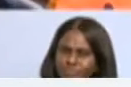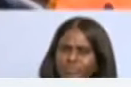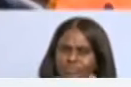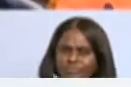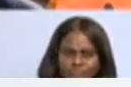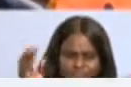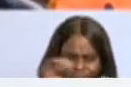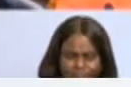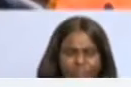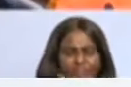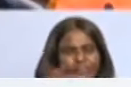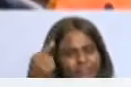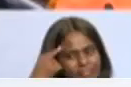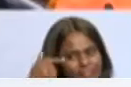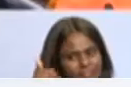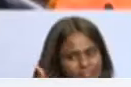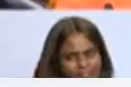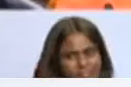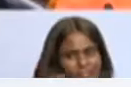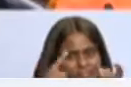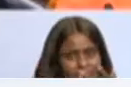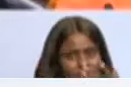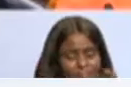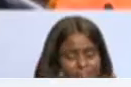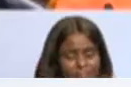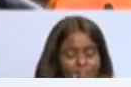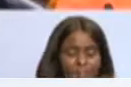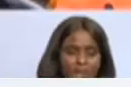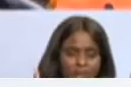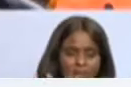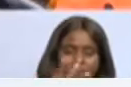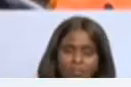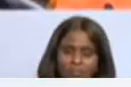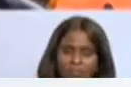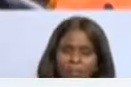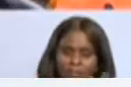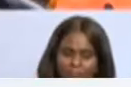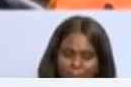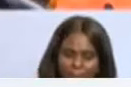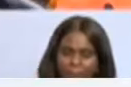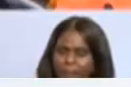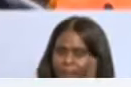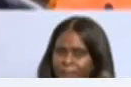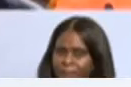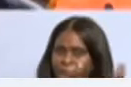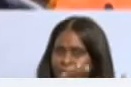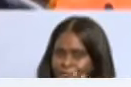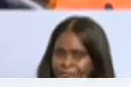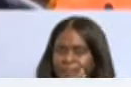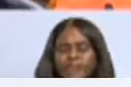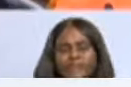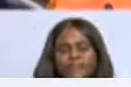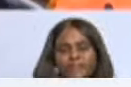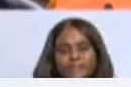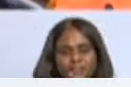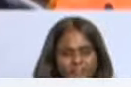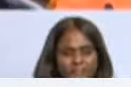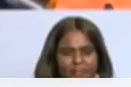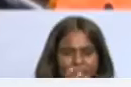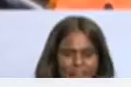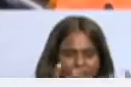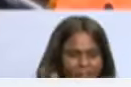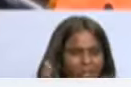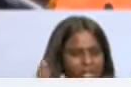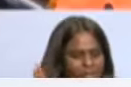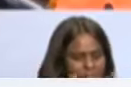addition, government has continued to provide financing under the Zambia Credit Guarantee Scheme. The number of small